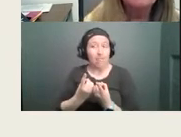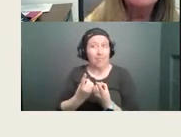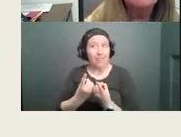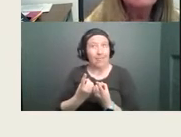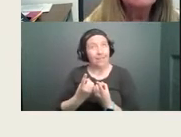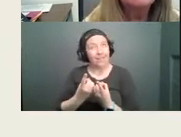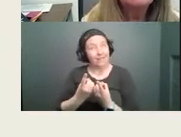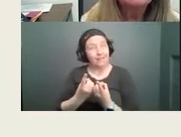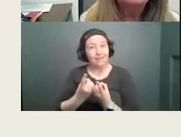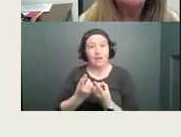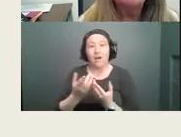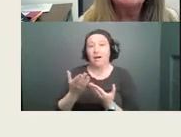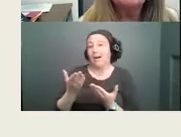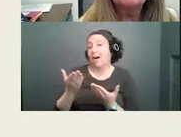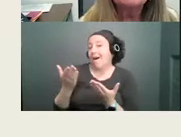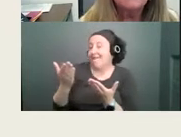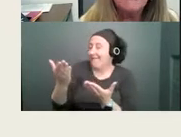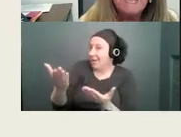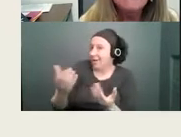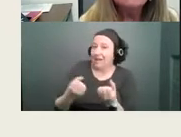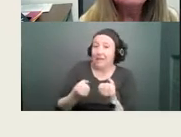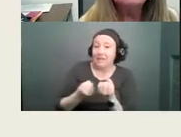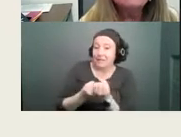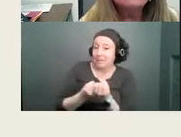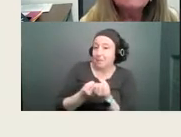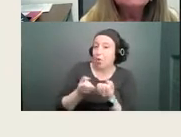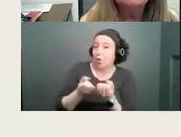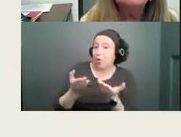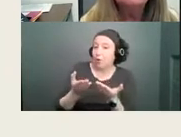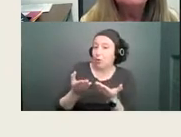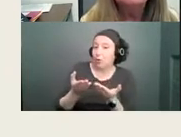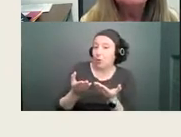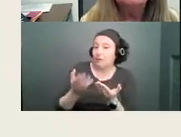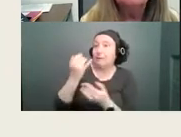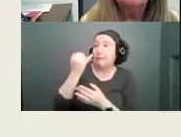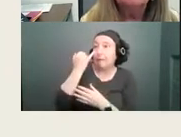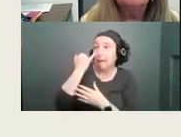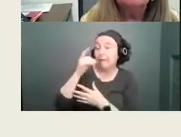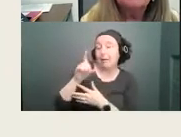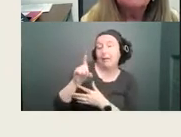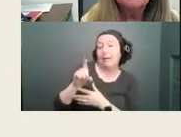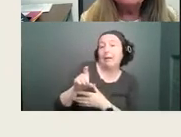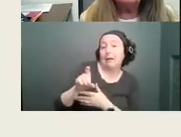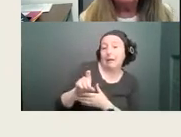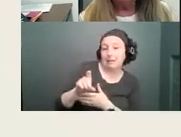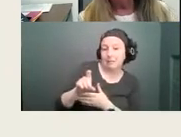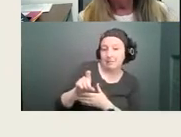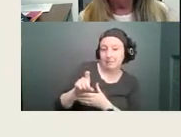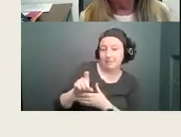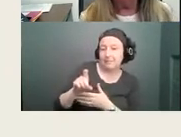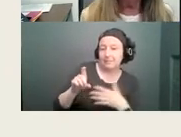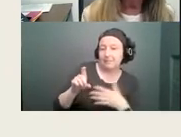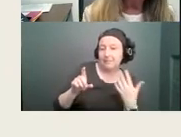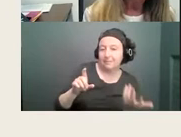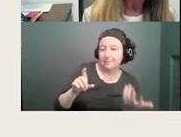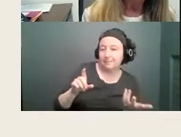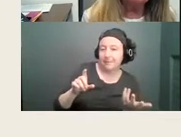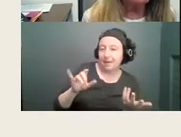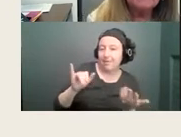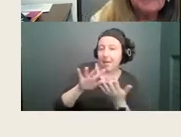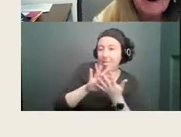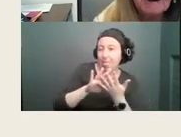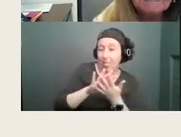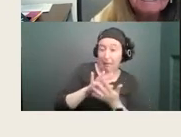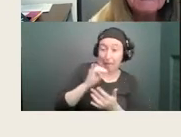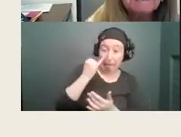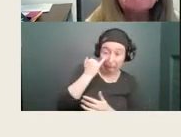offered these support services as needed. Okay, and again, that ambiguity is